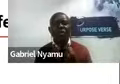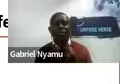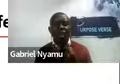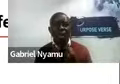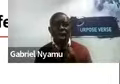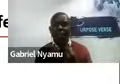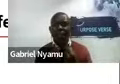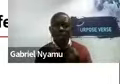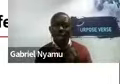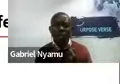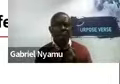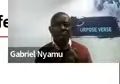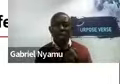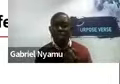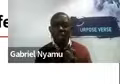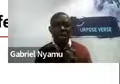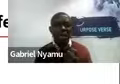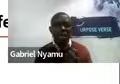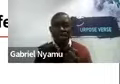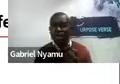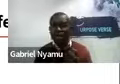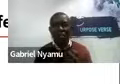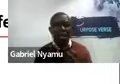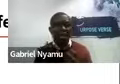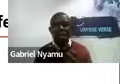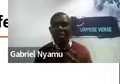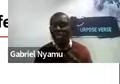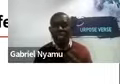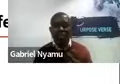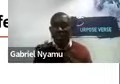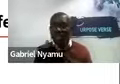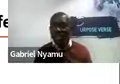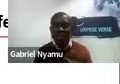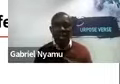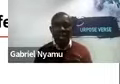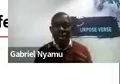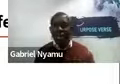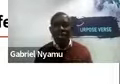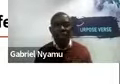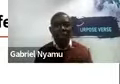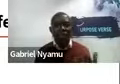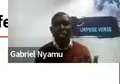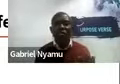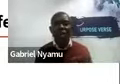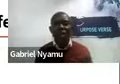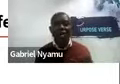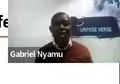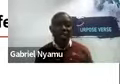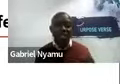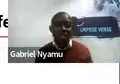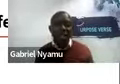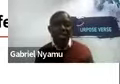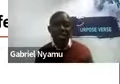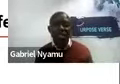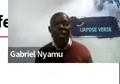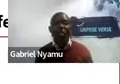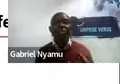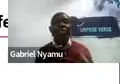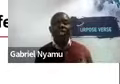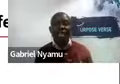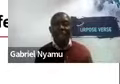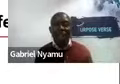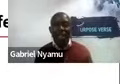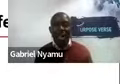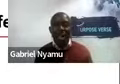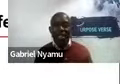starting to look, okay, I have a good title, I'm a CEO, I'm a director, I'm a HR manager, I'm a finance manager, or a director, I'm a CFO. Those are just titles. But